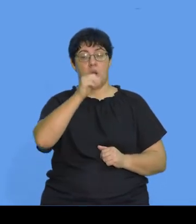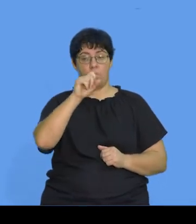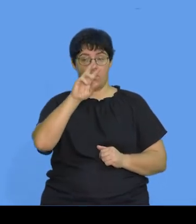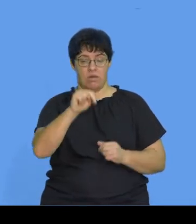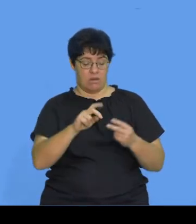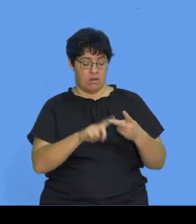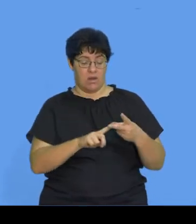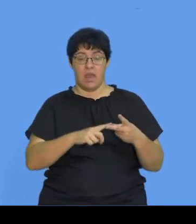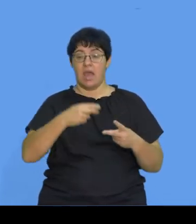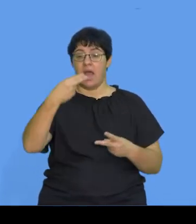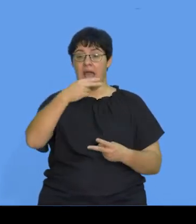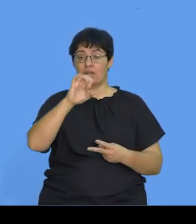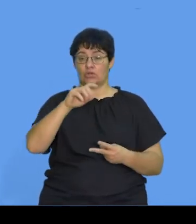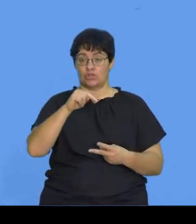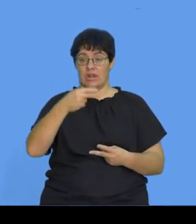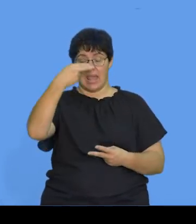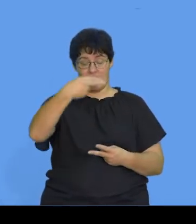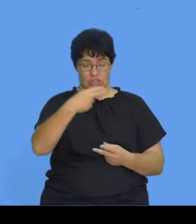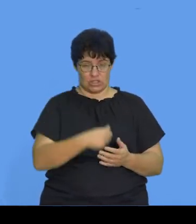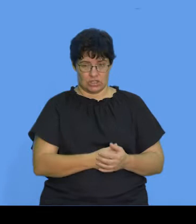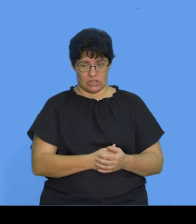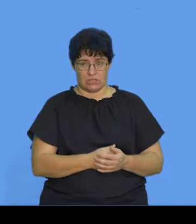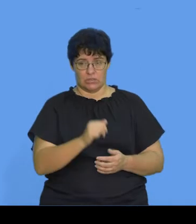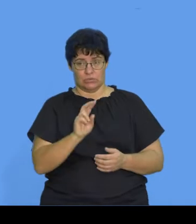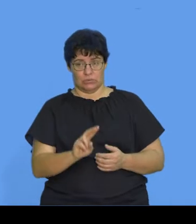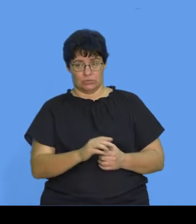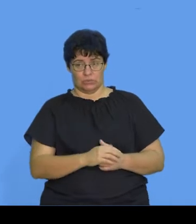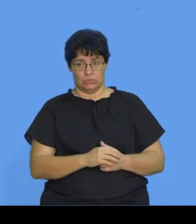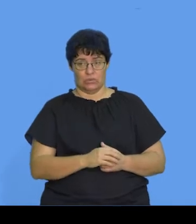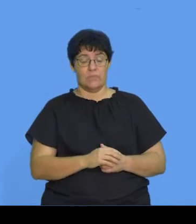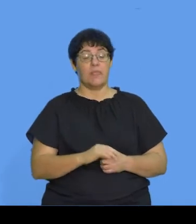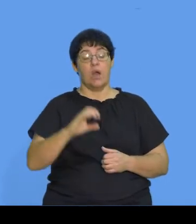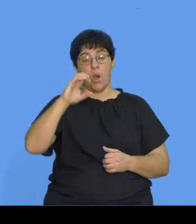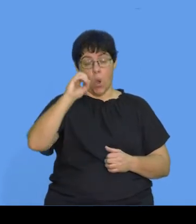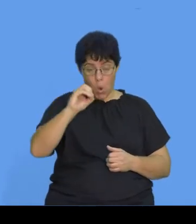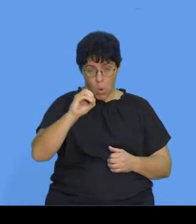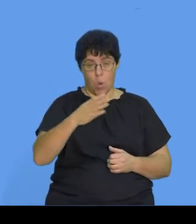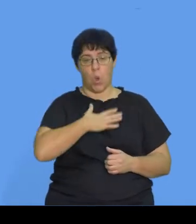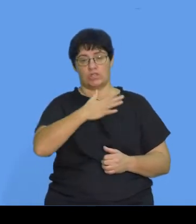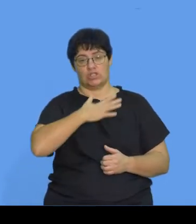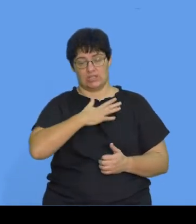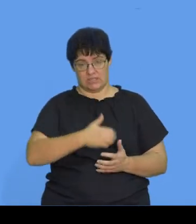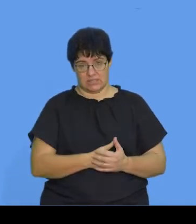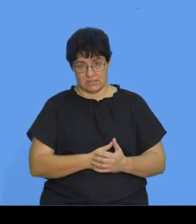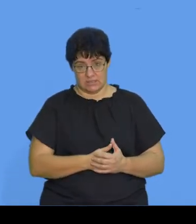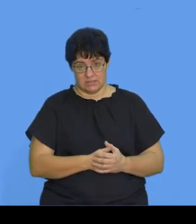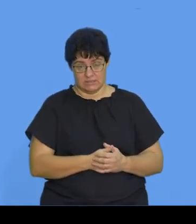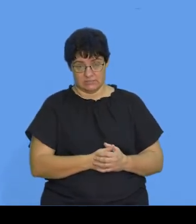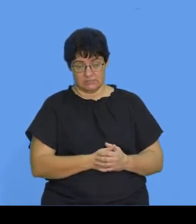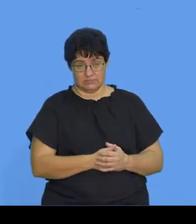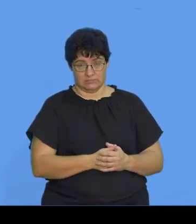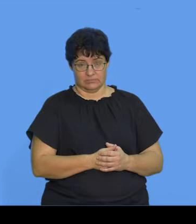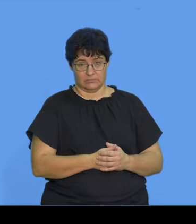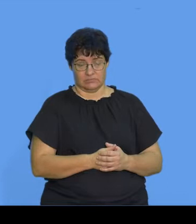Carbon. What does a hydrogen stand for? H stands for hydrogen, and the O stands for